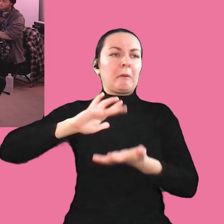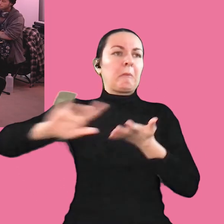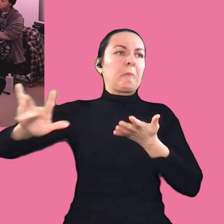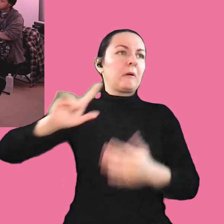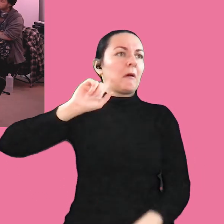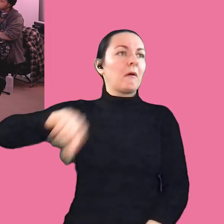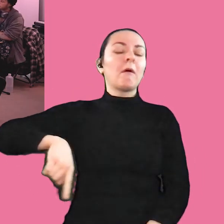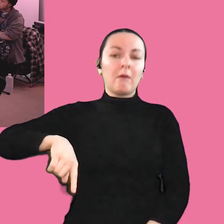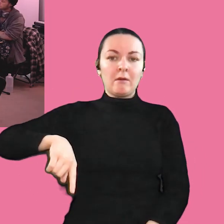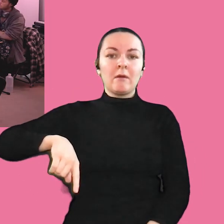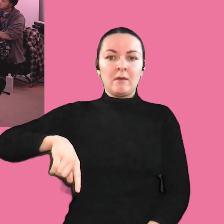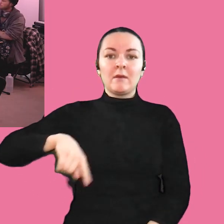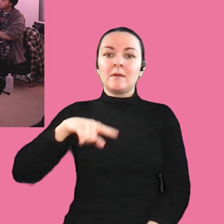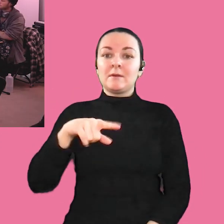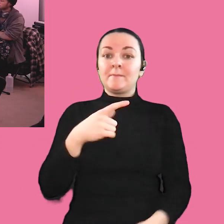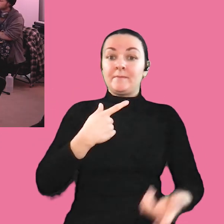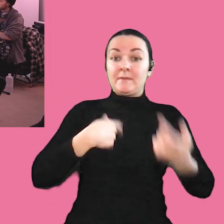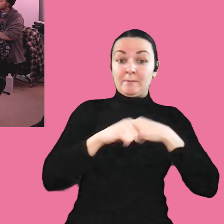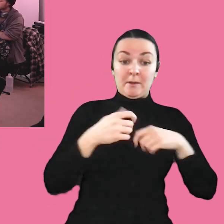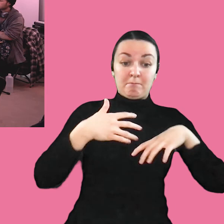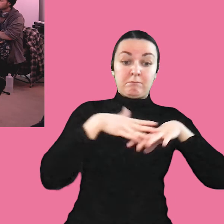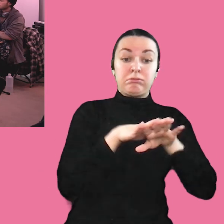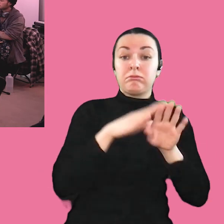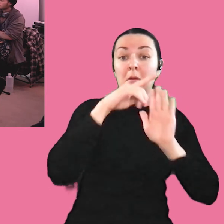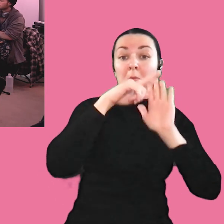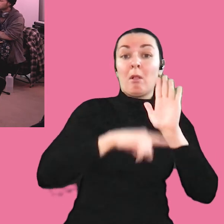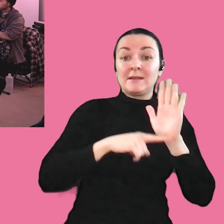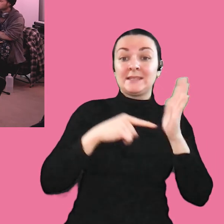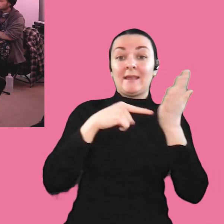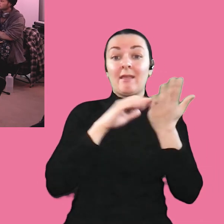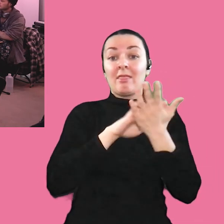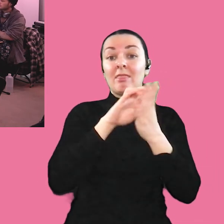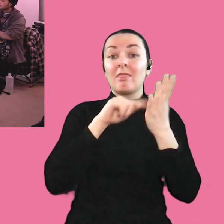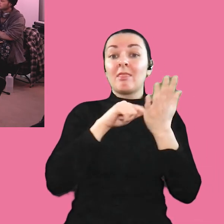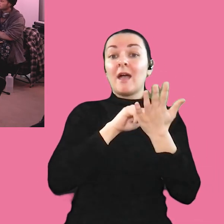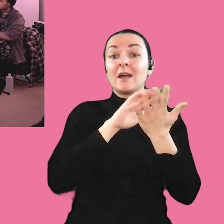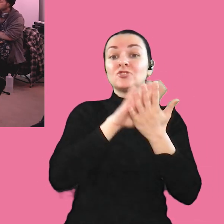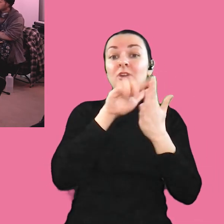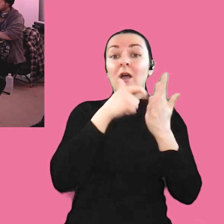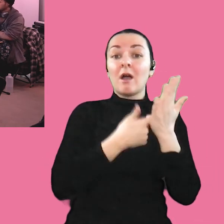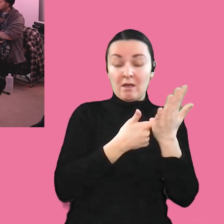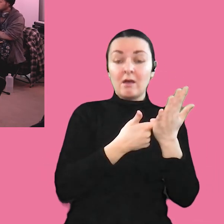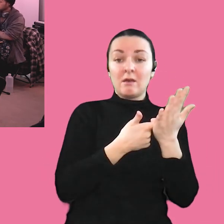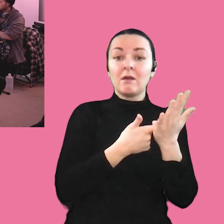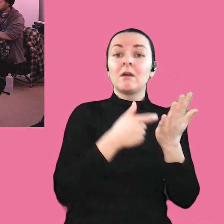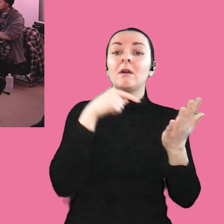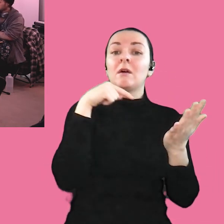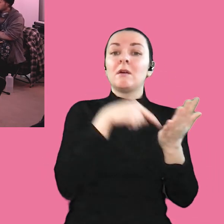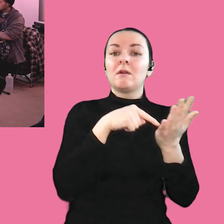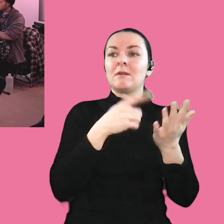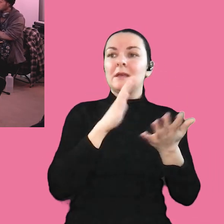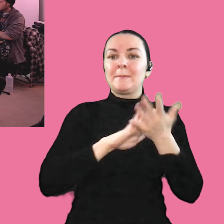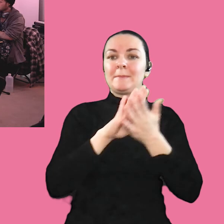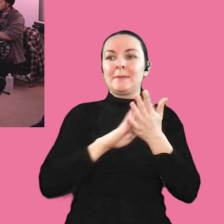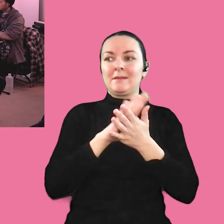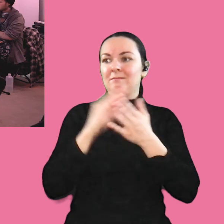people, and they implemented a lot of Thatcher's policies. They didn't protest against